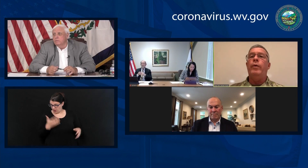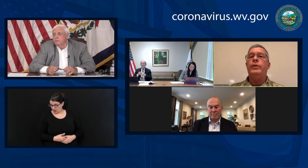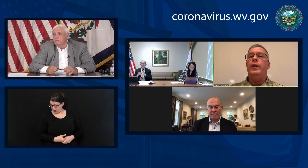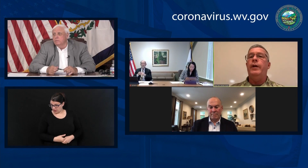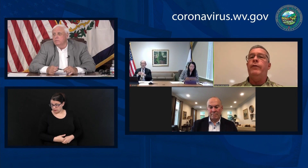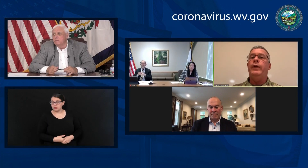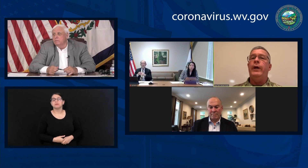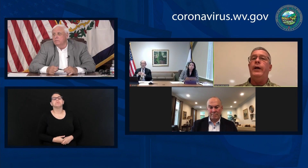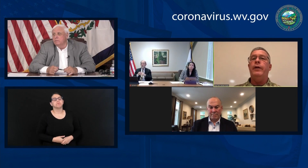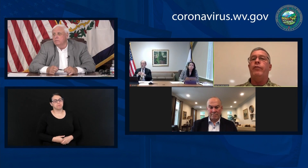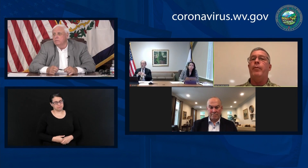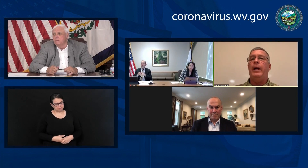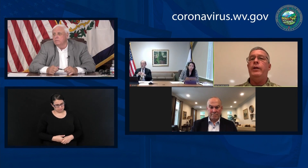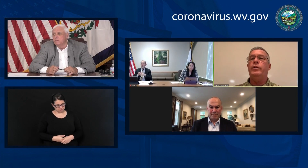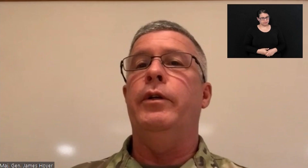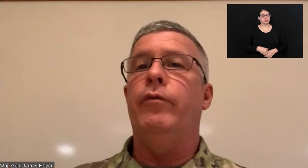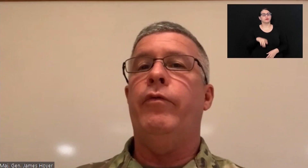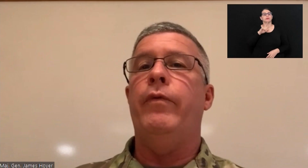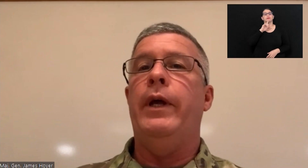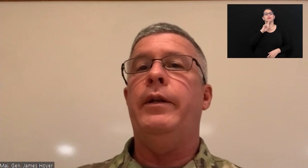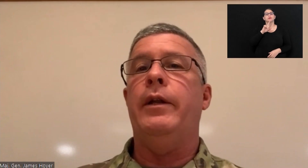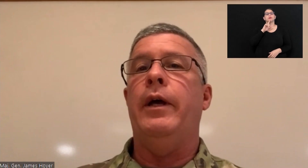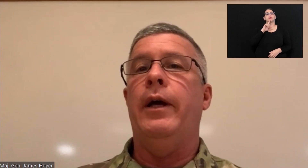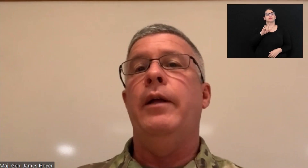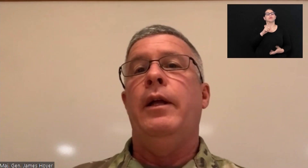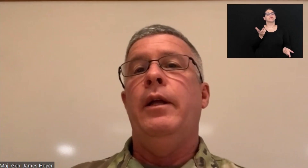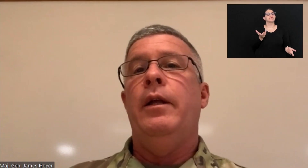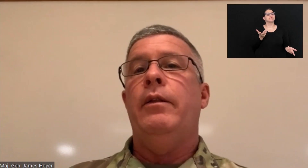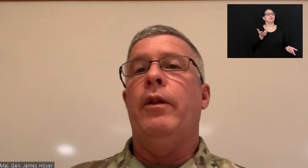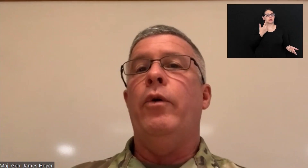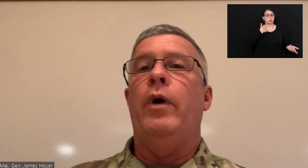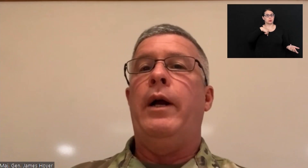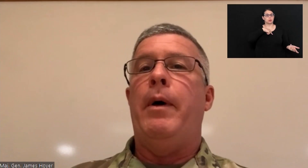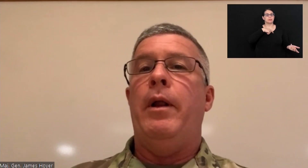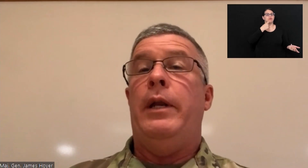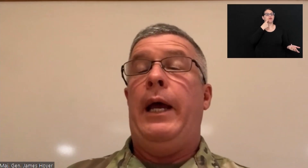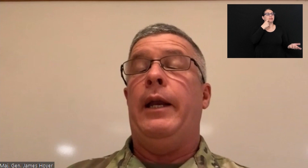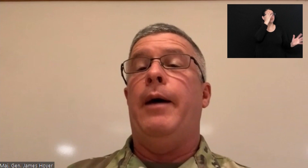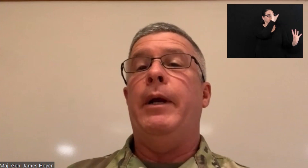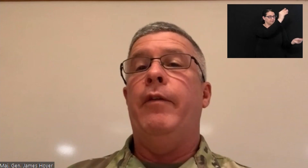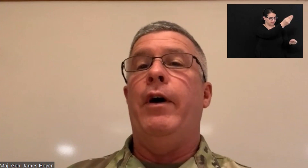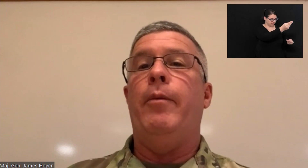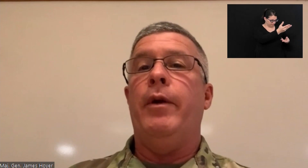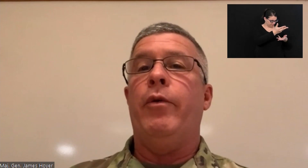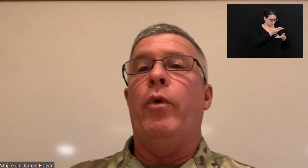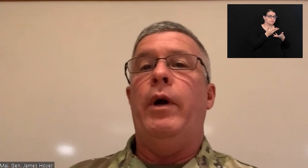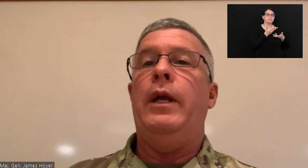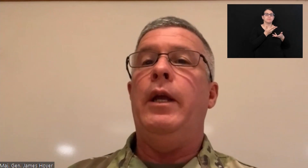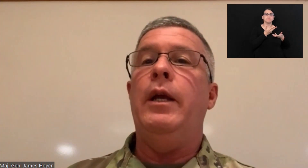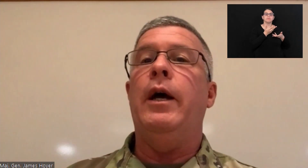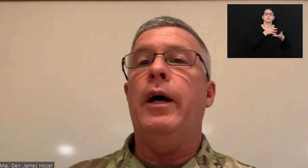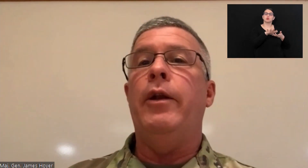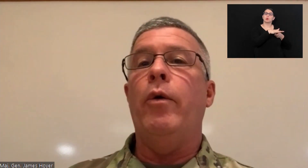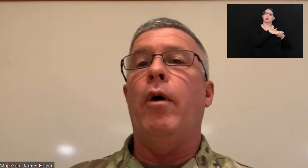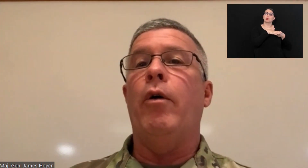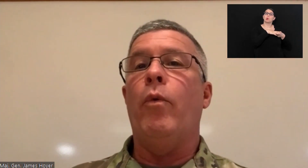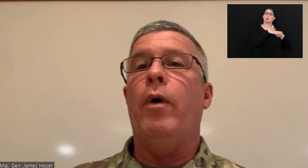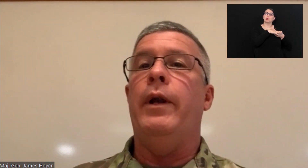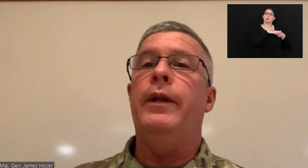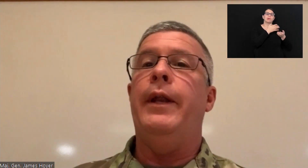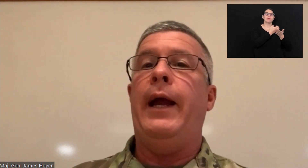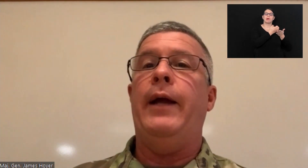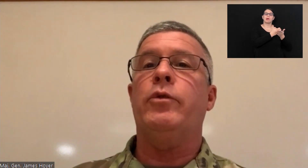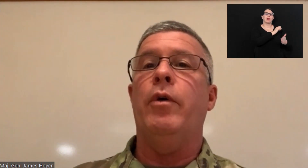Sure. We received information that the local Economic Development Authority no